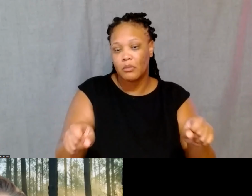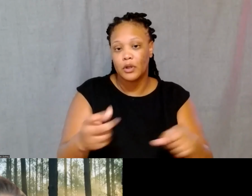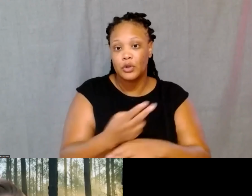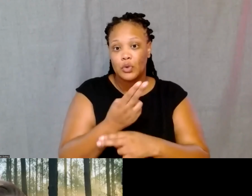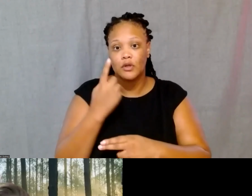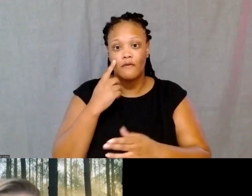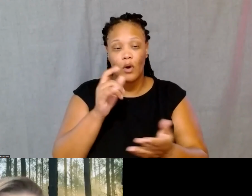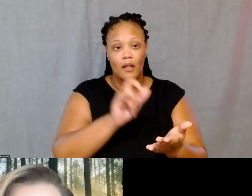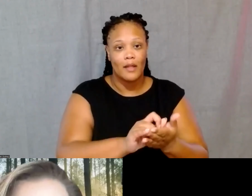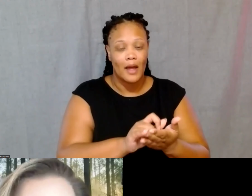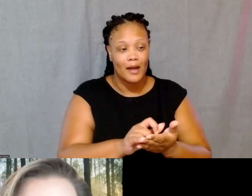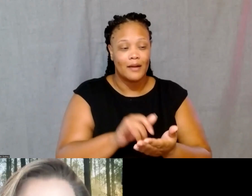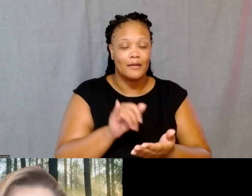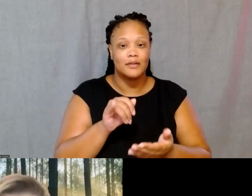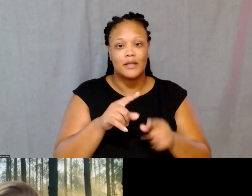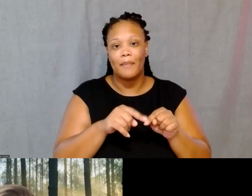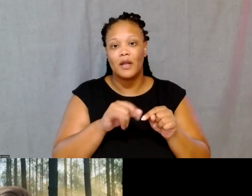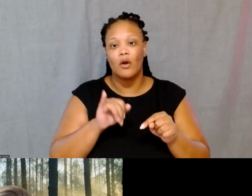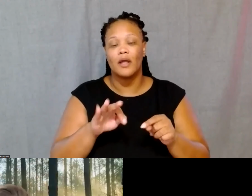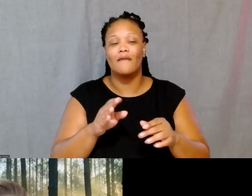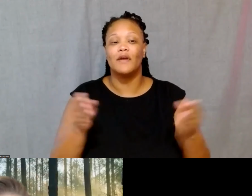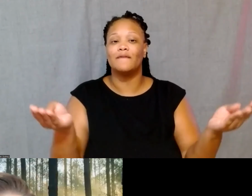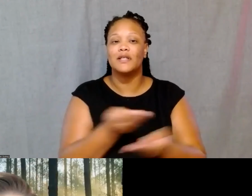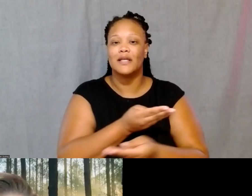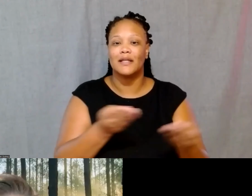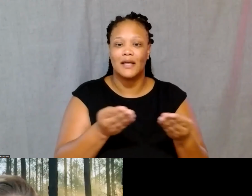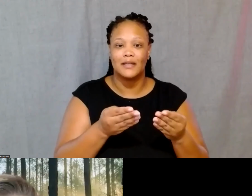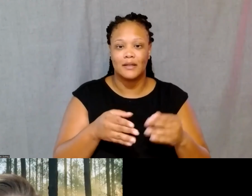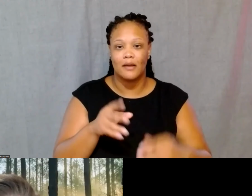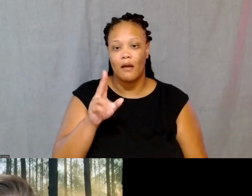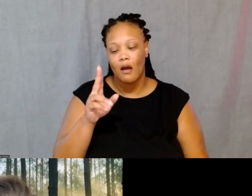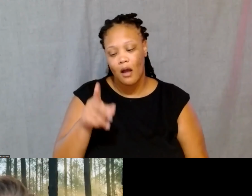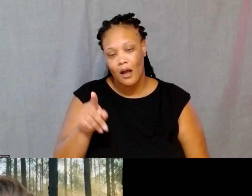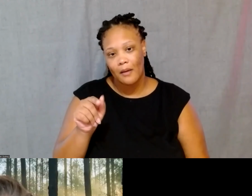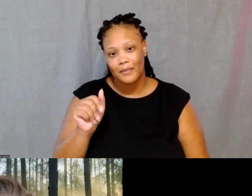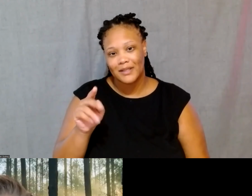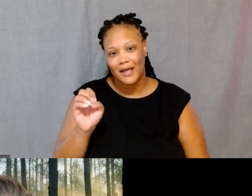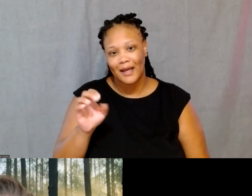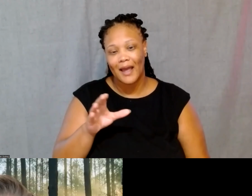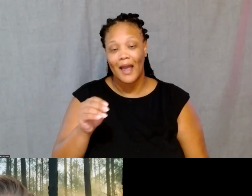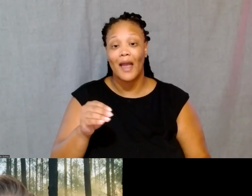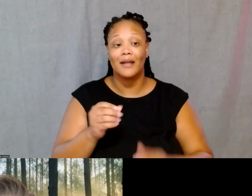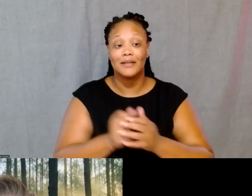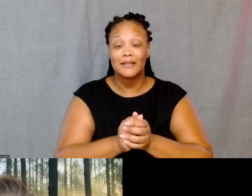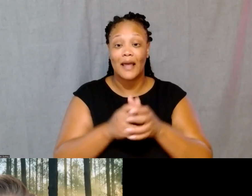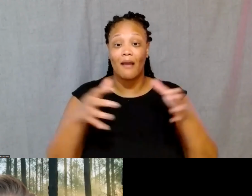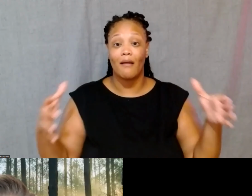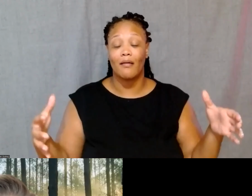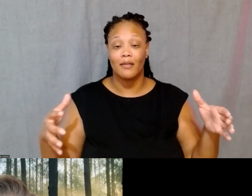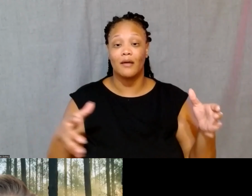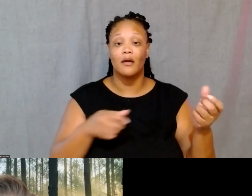to facilitate the uptake and scaling of capacity and infrastructure to support ECM and